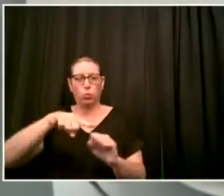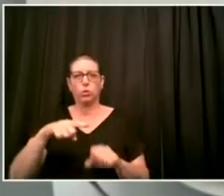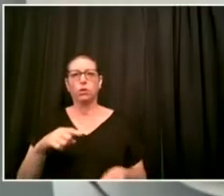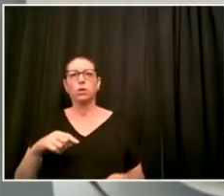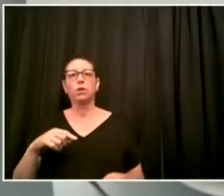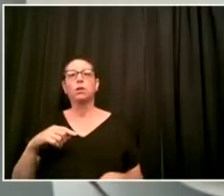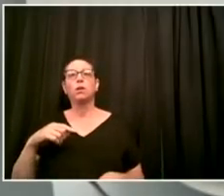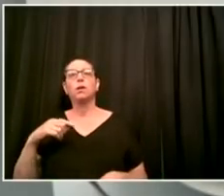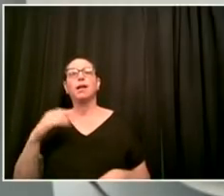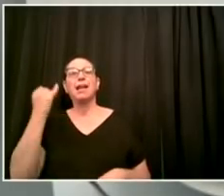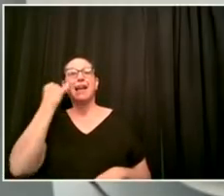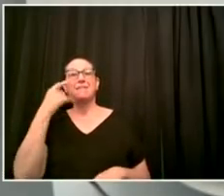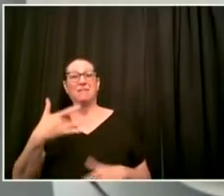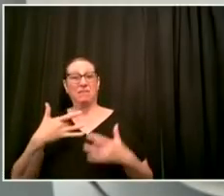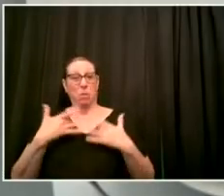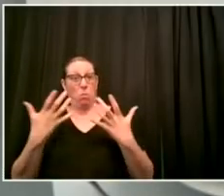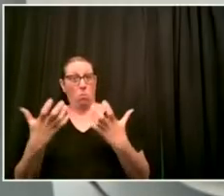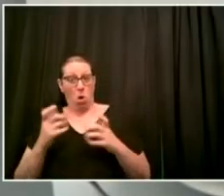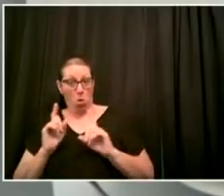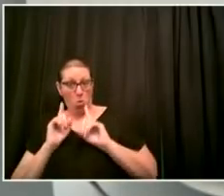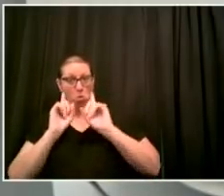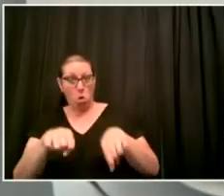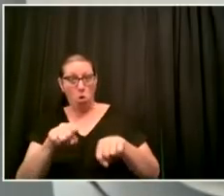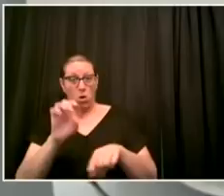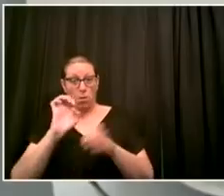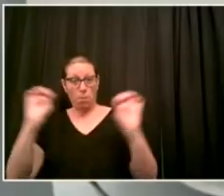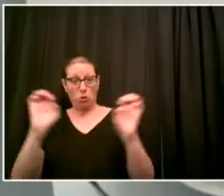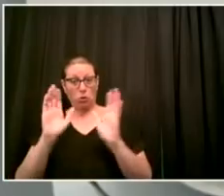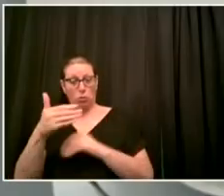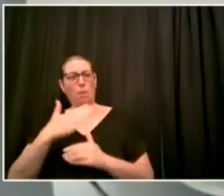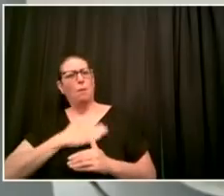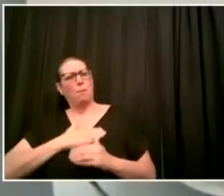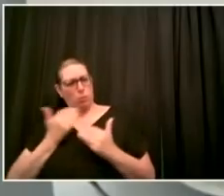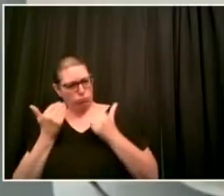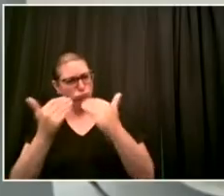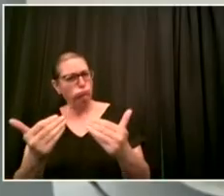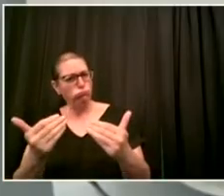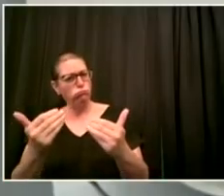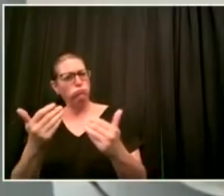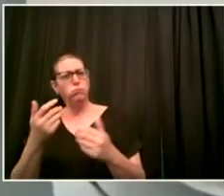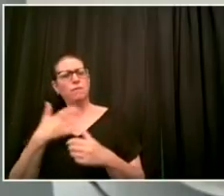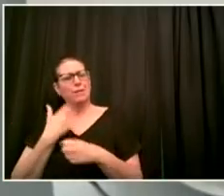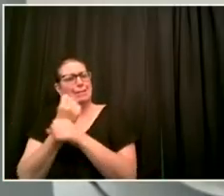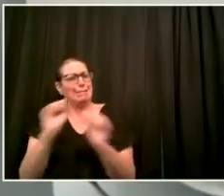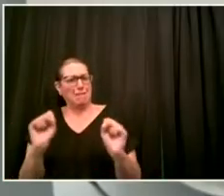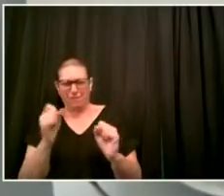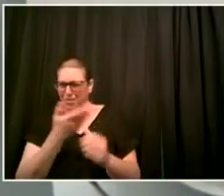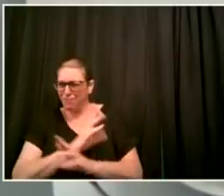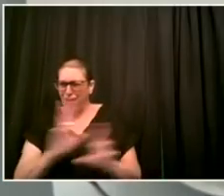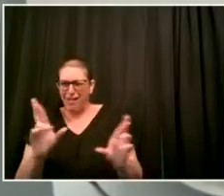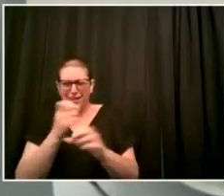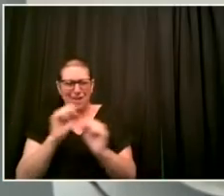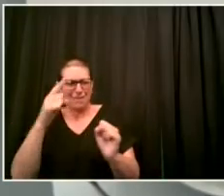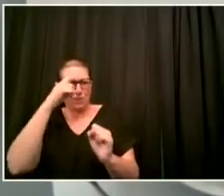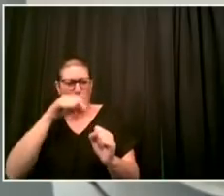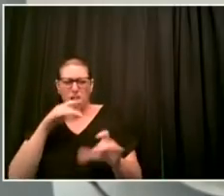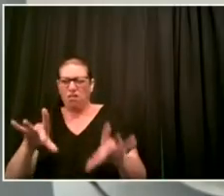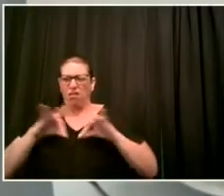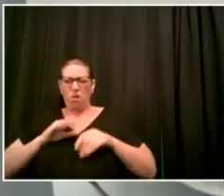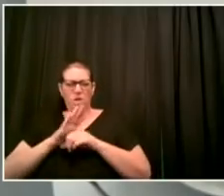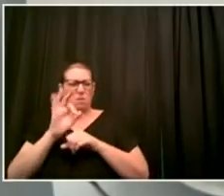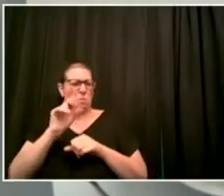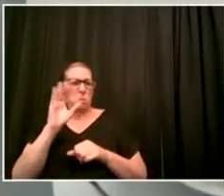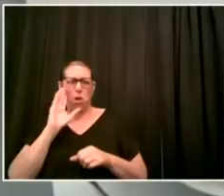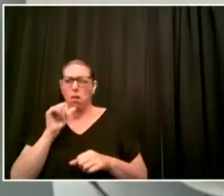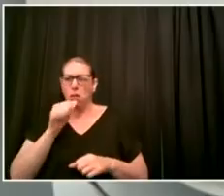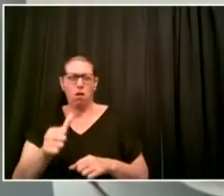through a virtual visit. We find a lot of our own patients are happier to go to a nearby community health center,